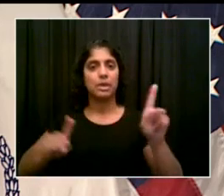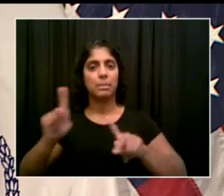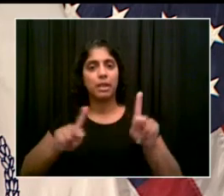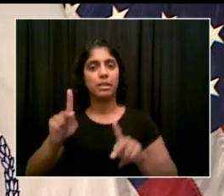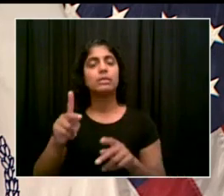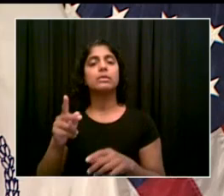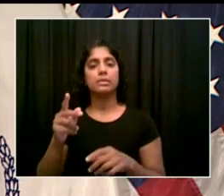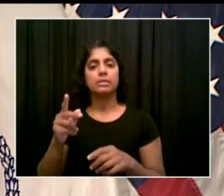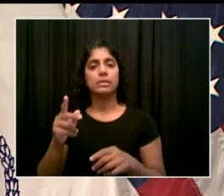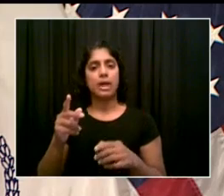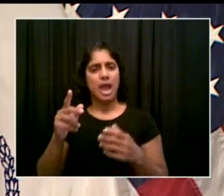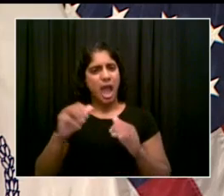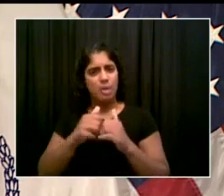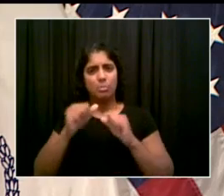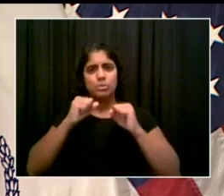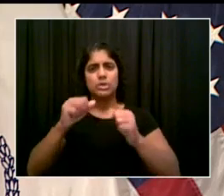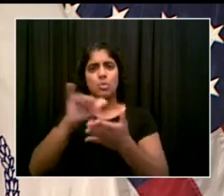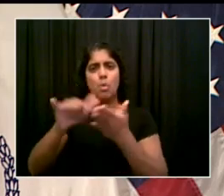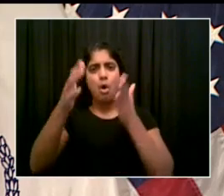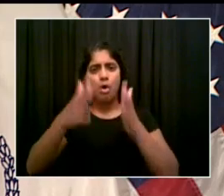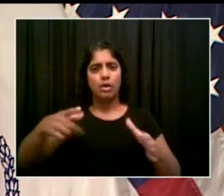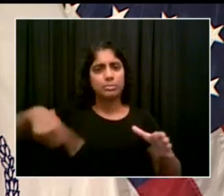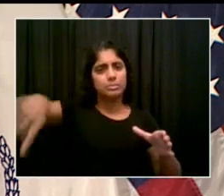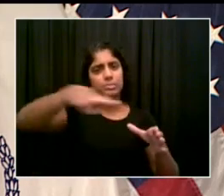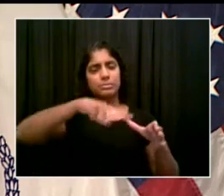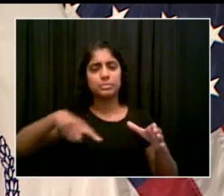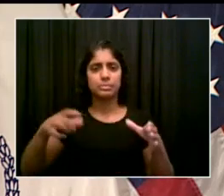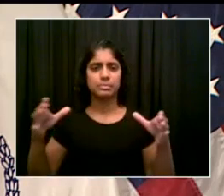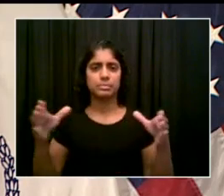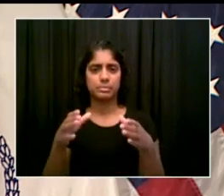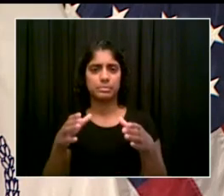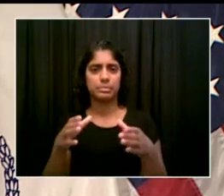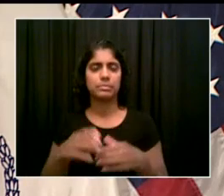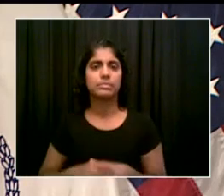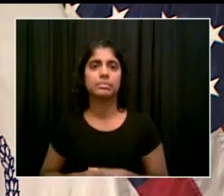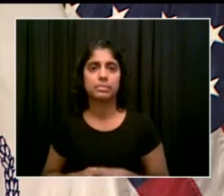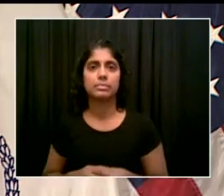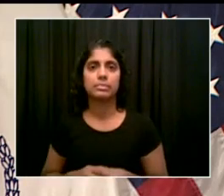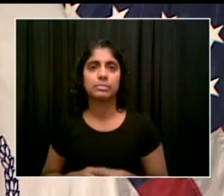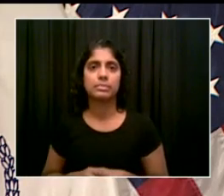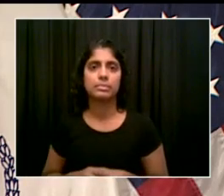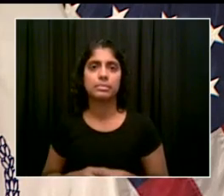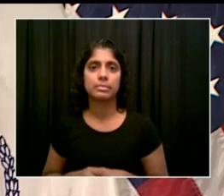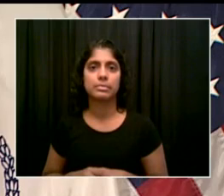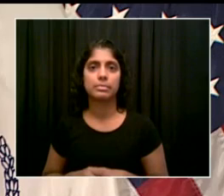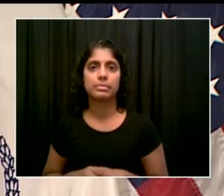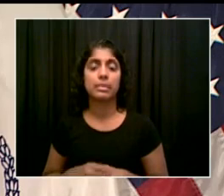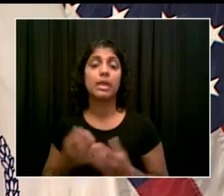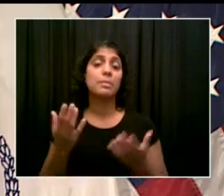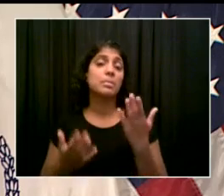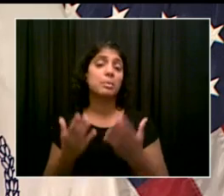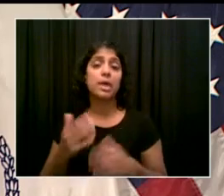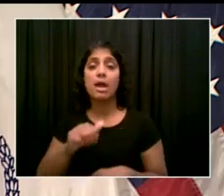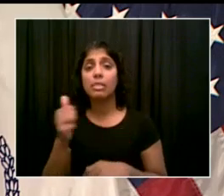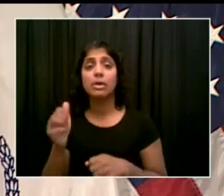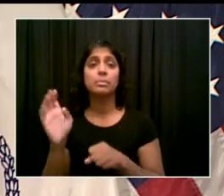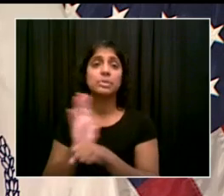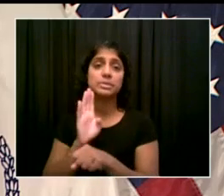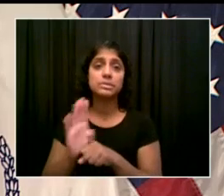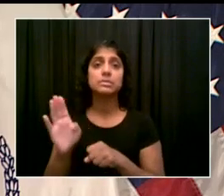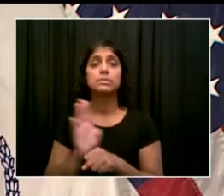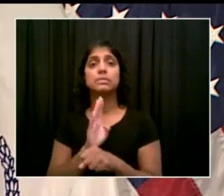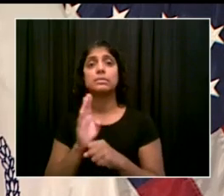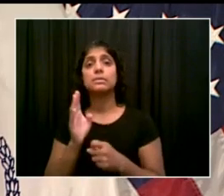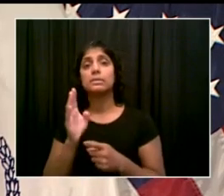right to put the rules together for the health and safety of their employees, making that choice. The more institutions in our society that make this